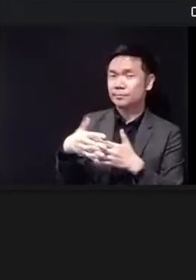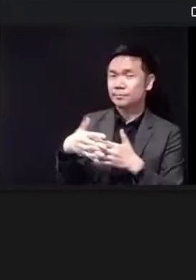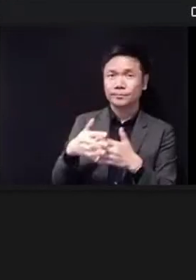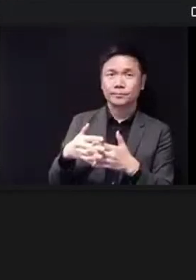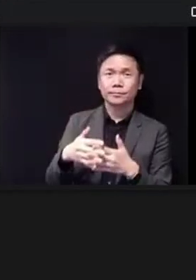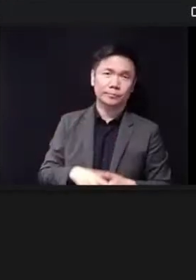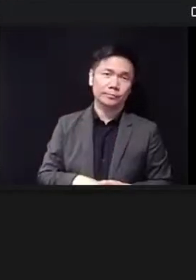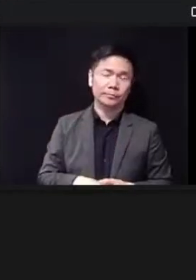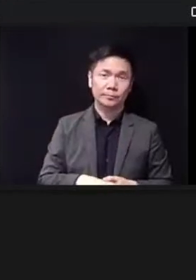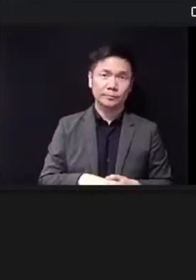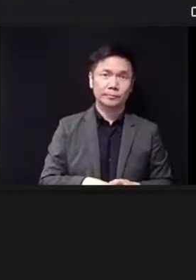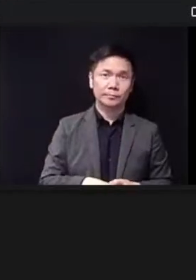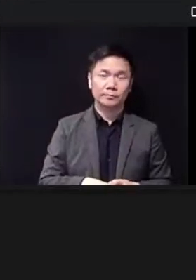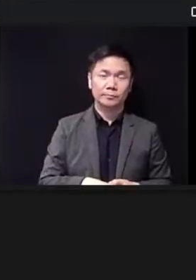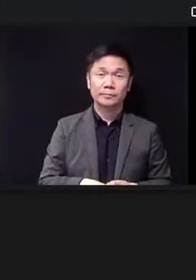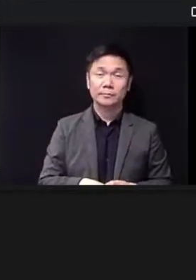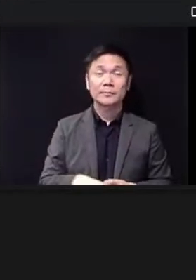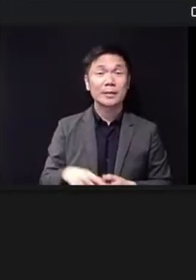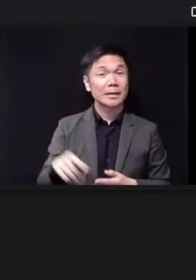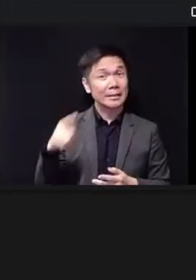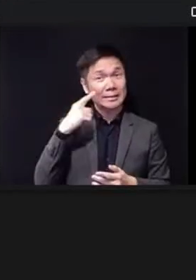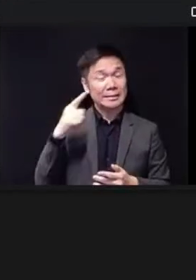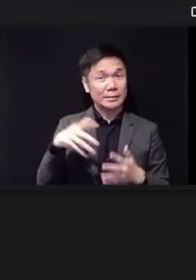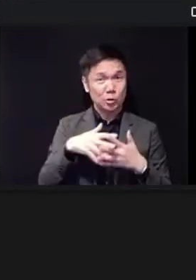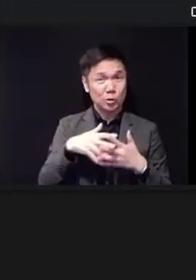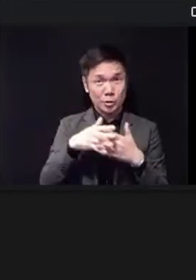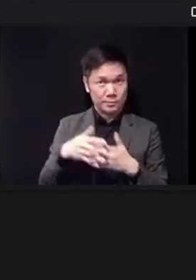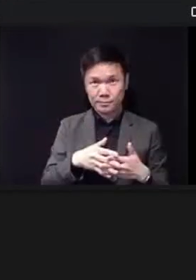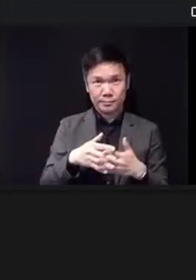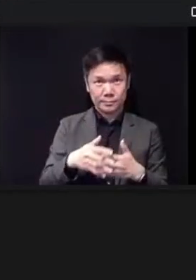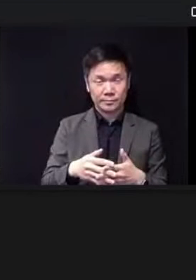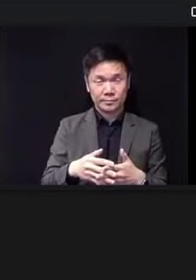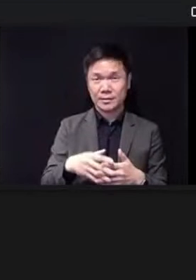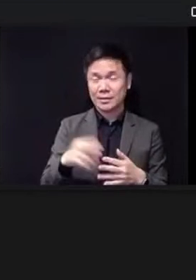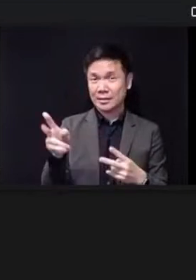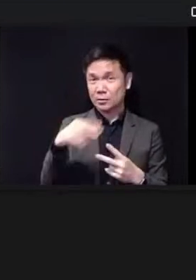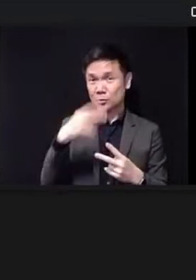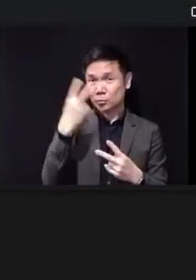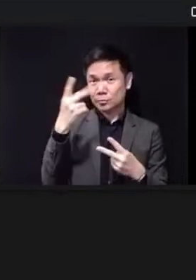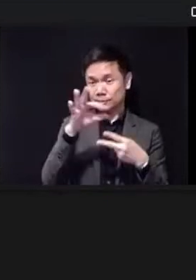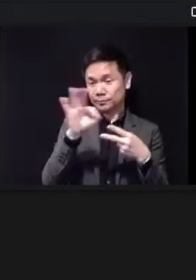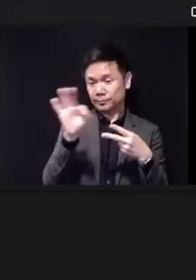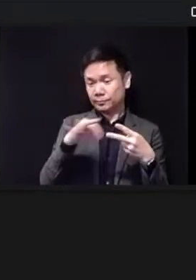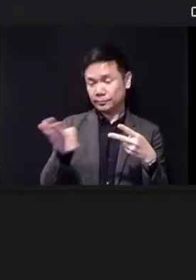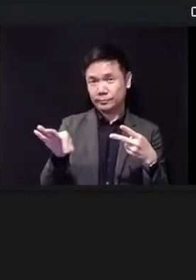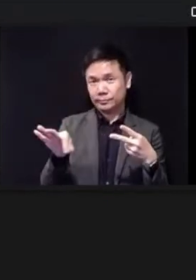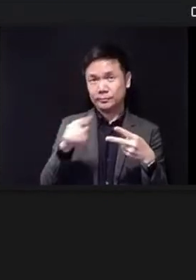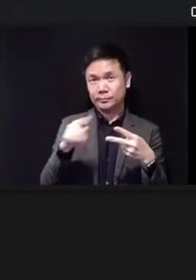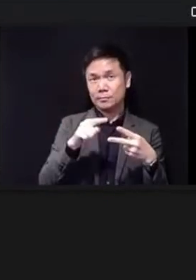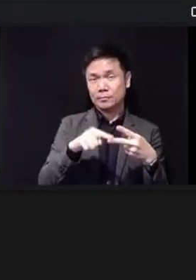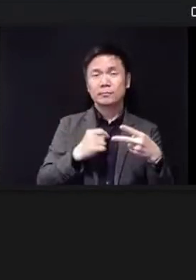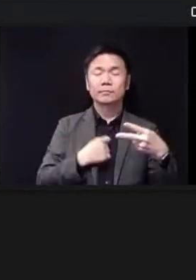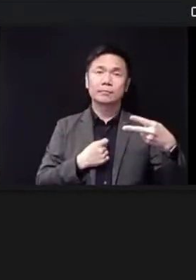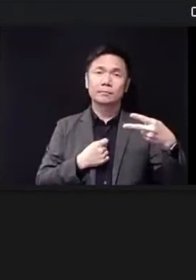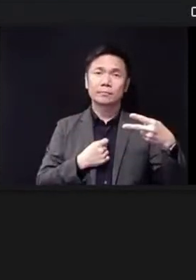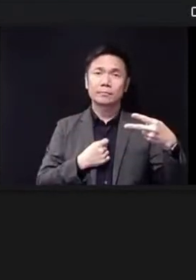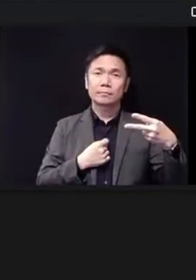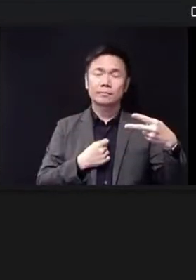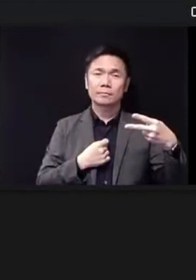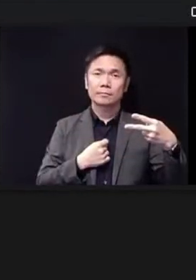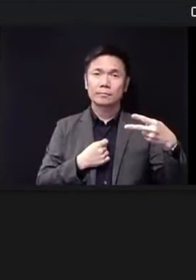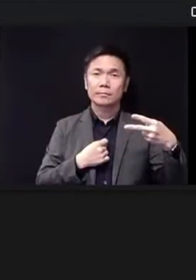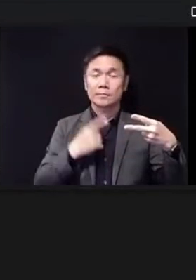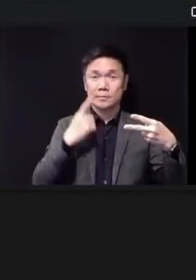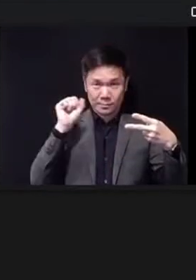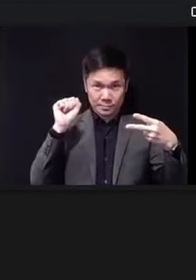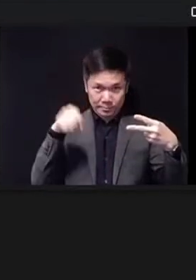believe that the distinguished delegate from the USA has two suggestions, and which is okay, which is to